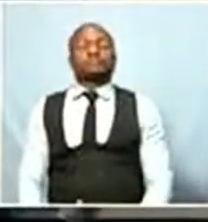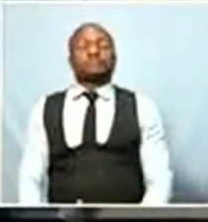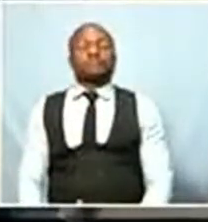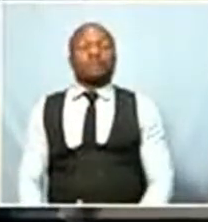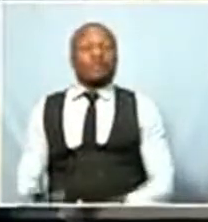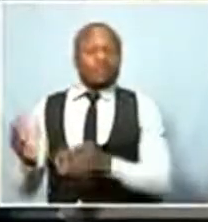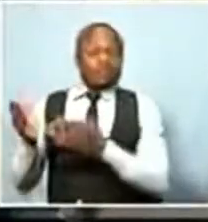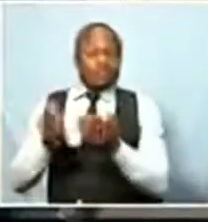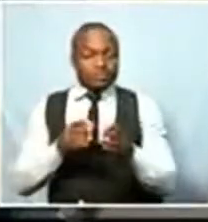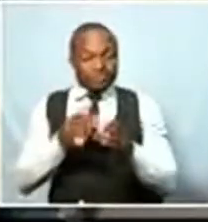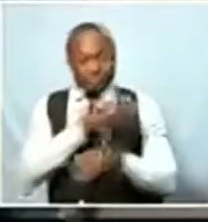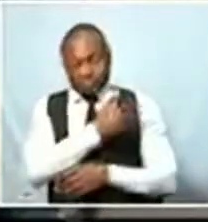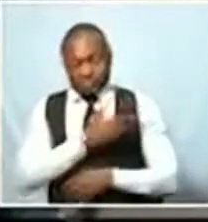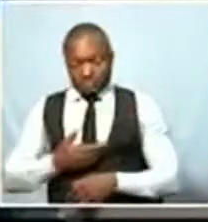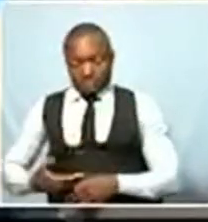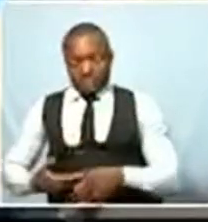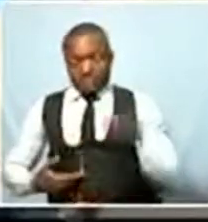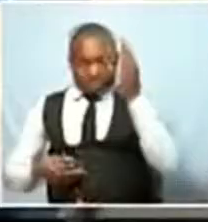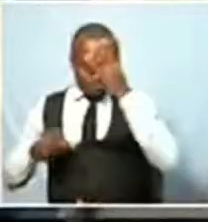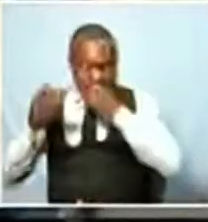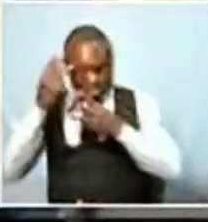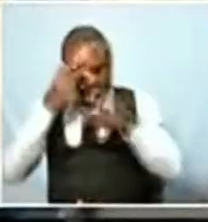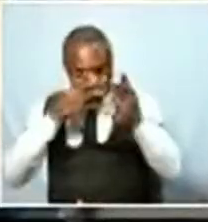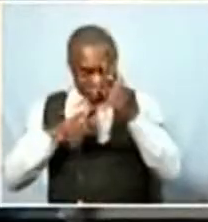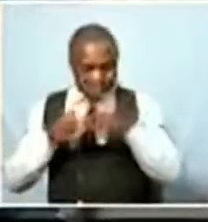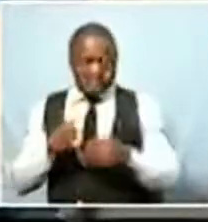raises serious concerns.